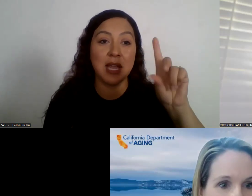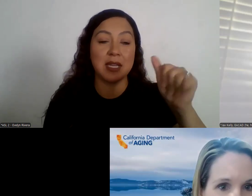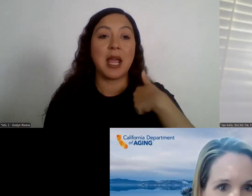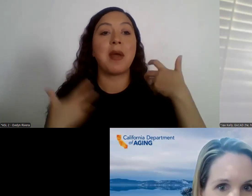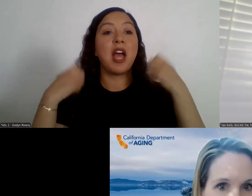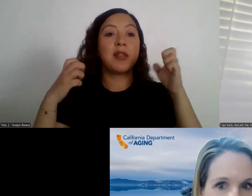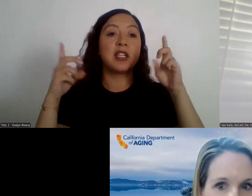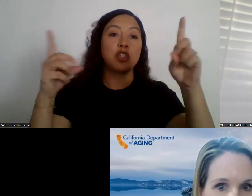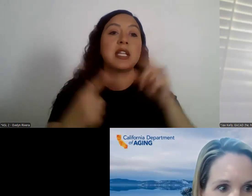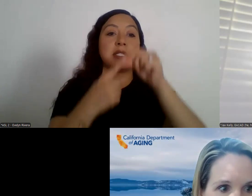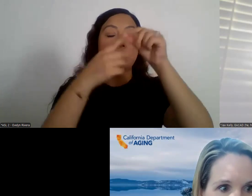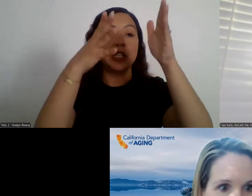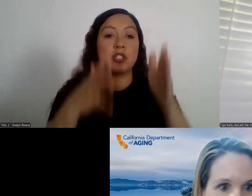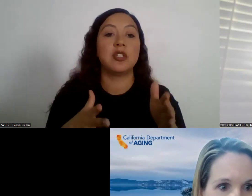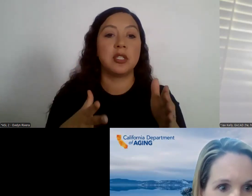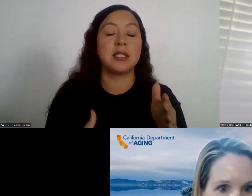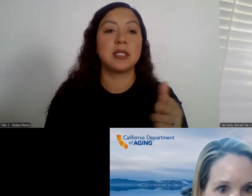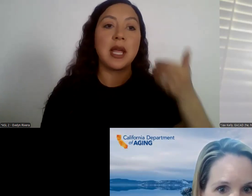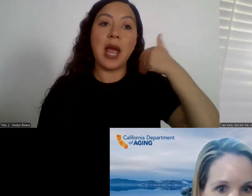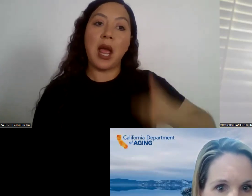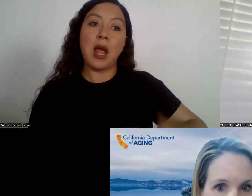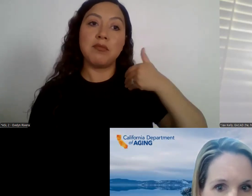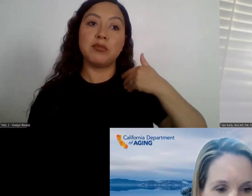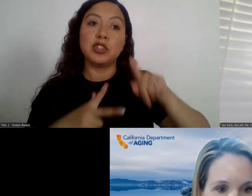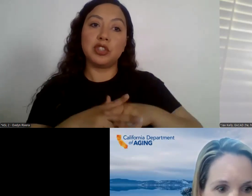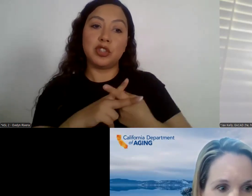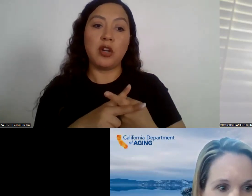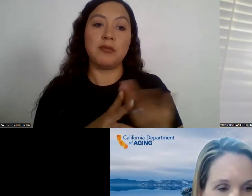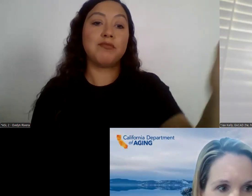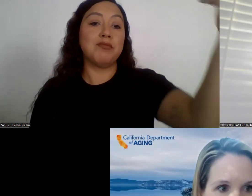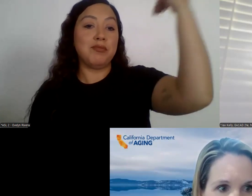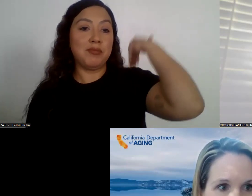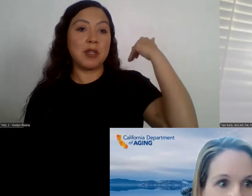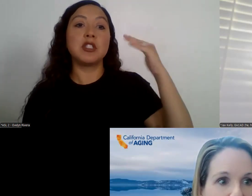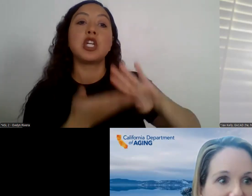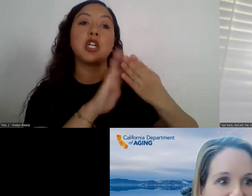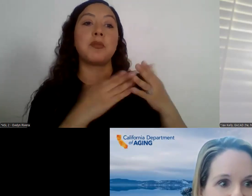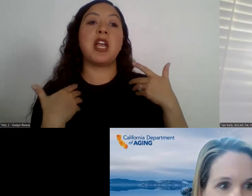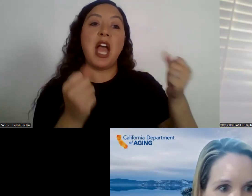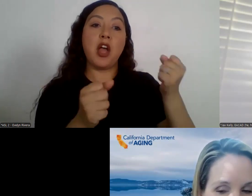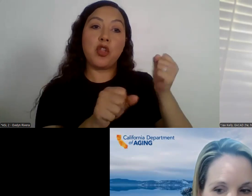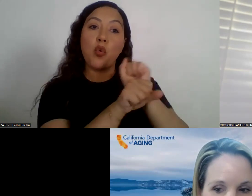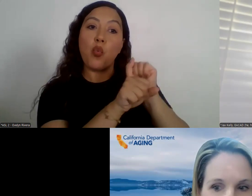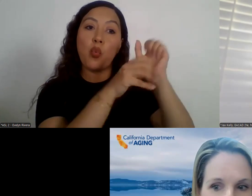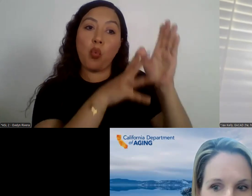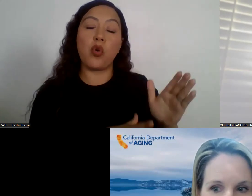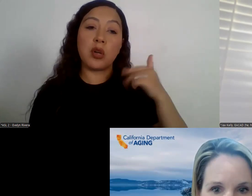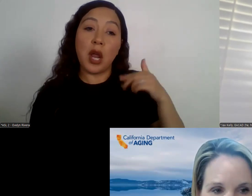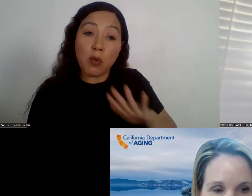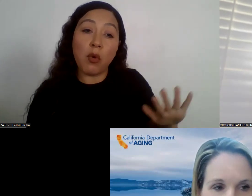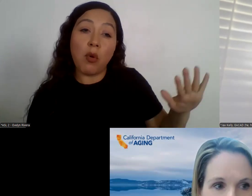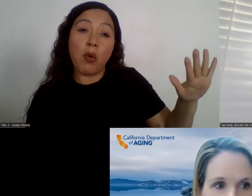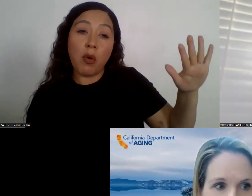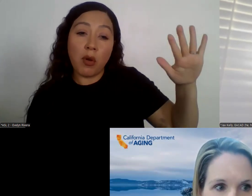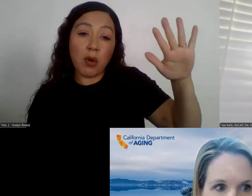specialist, and I've started off being a community health worker, going out into the community talking about